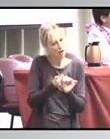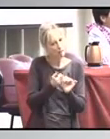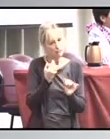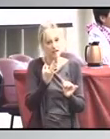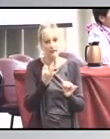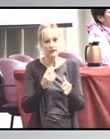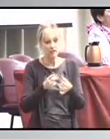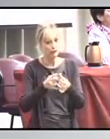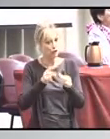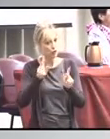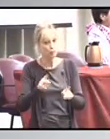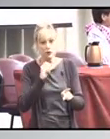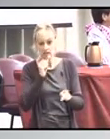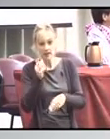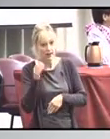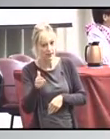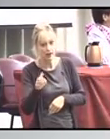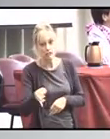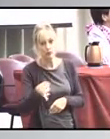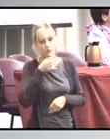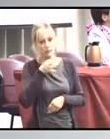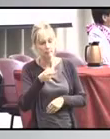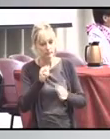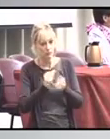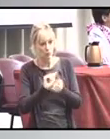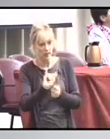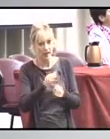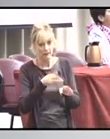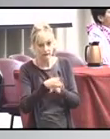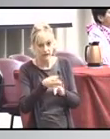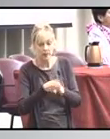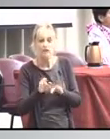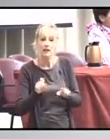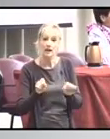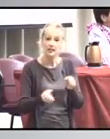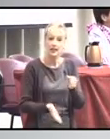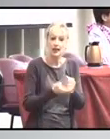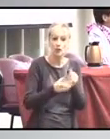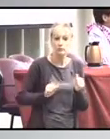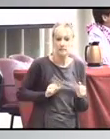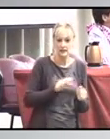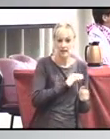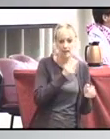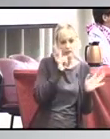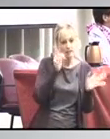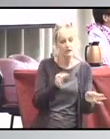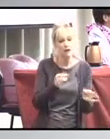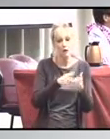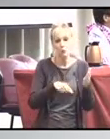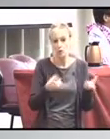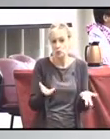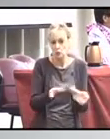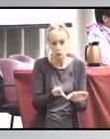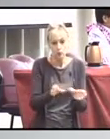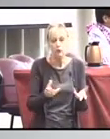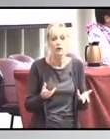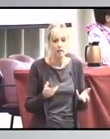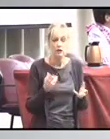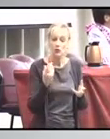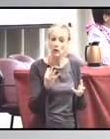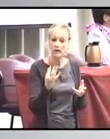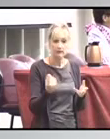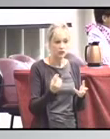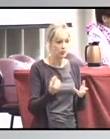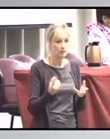first person's not there, who are experts in the field and can actually help your staff decide what to do or figure out what to do if you have